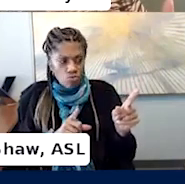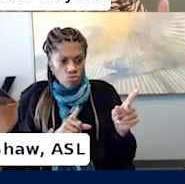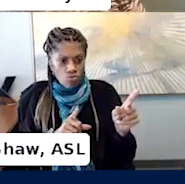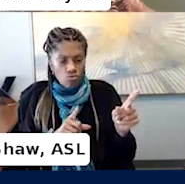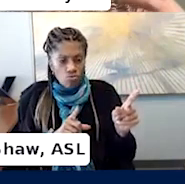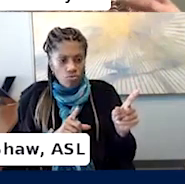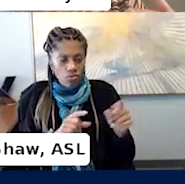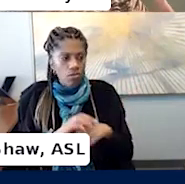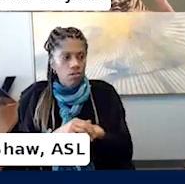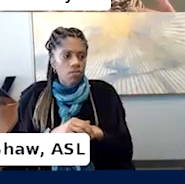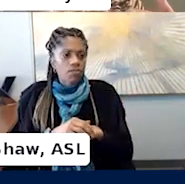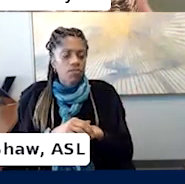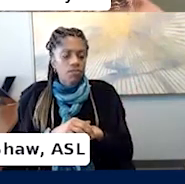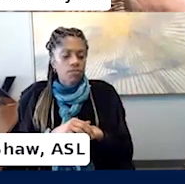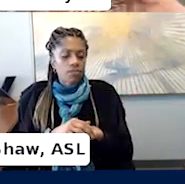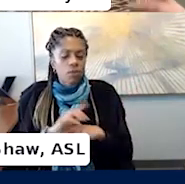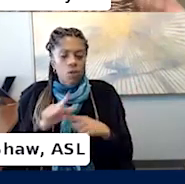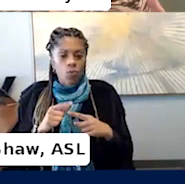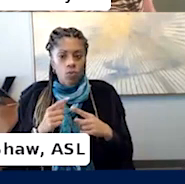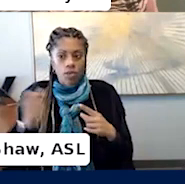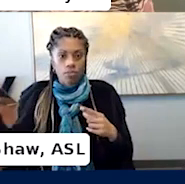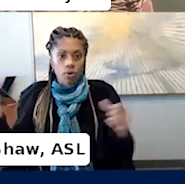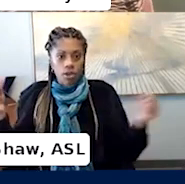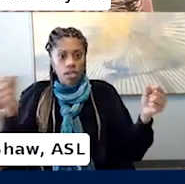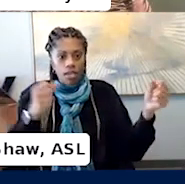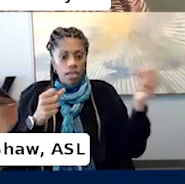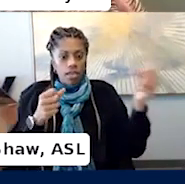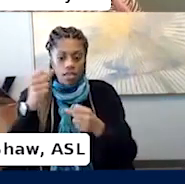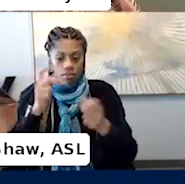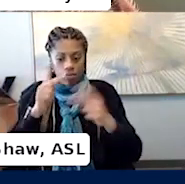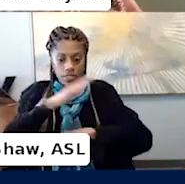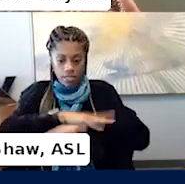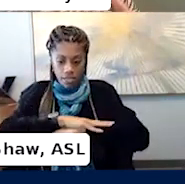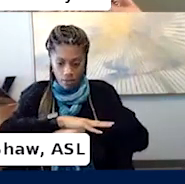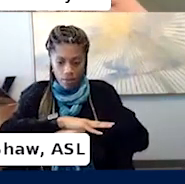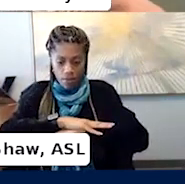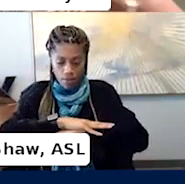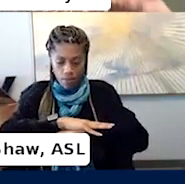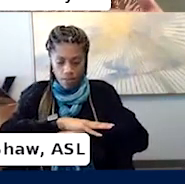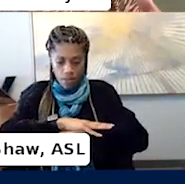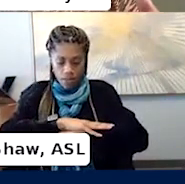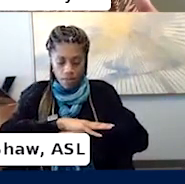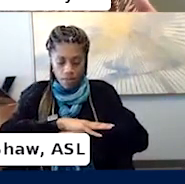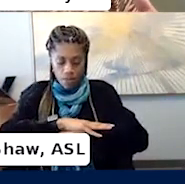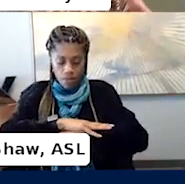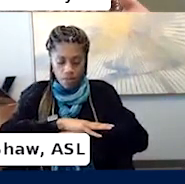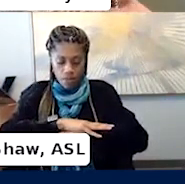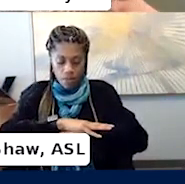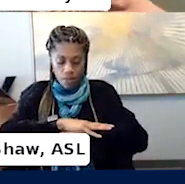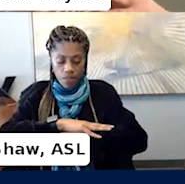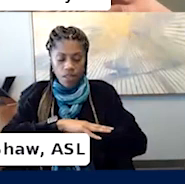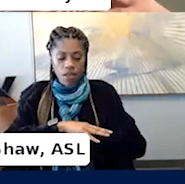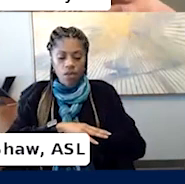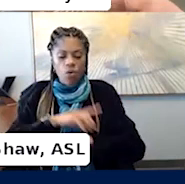table, when we're bringing folks to the table, what do we have to surrender? We have to surrender our expectations. We